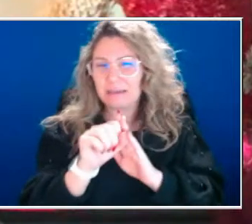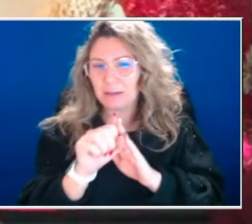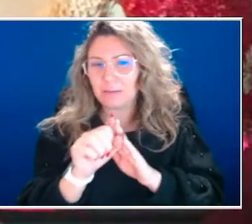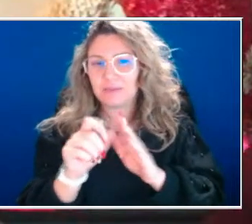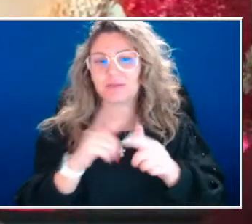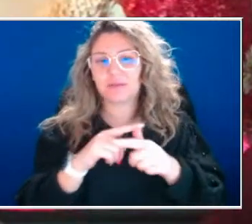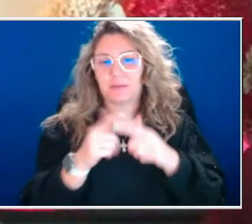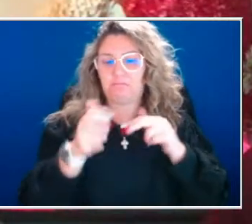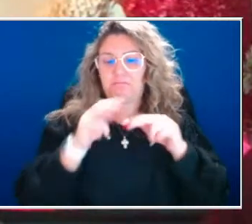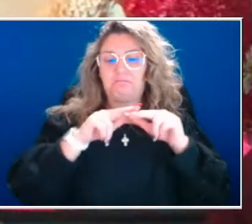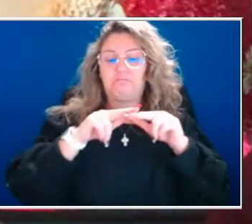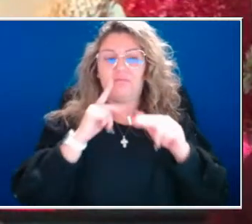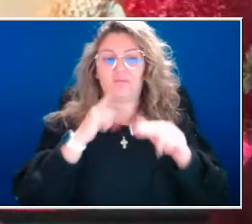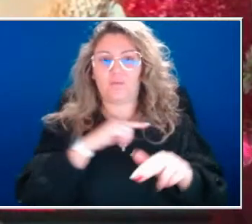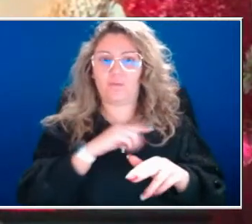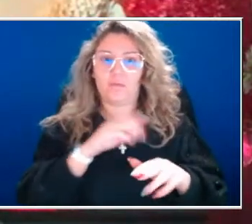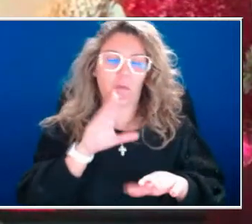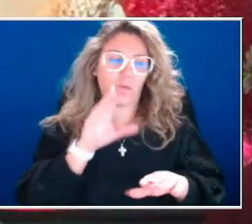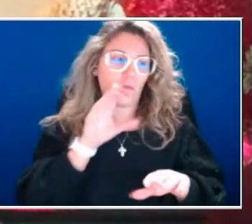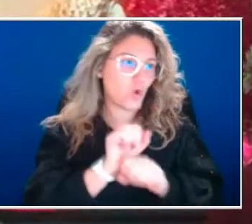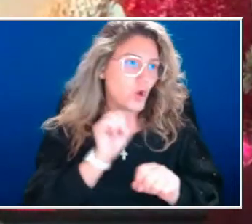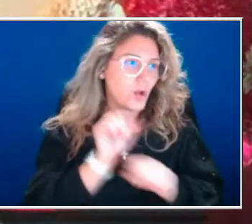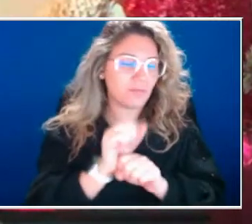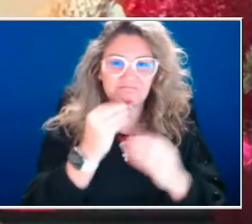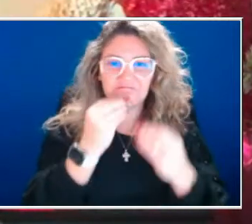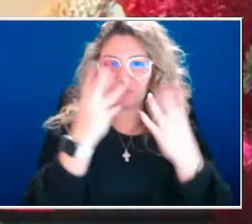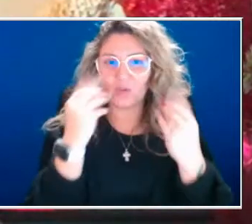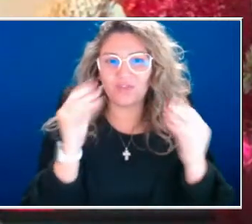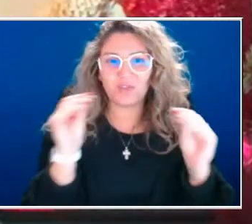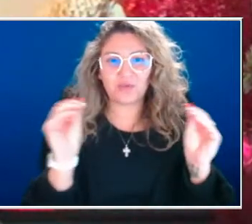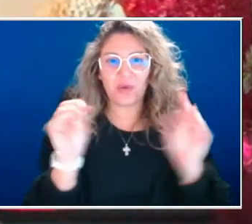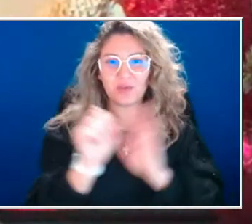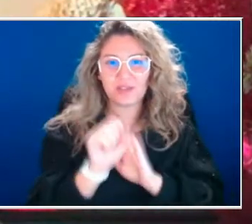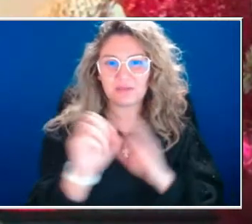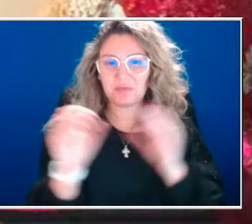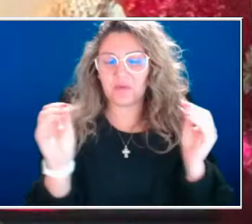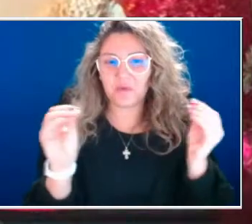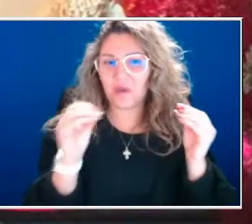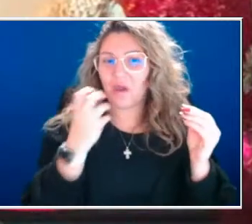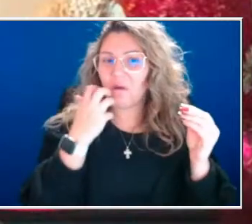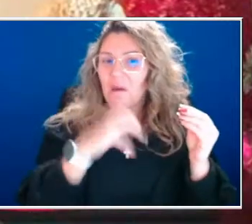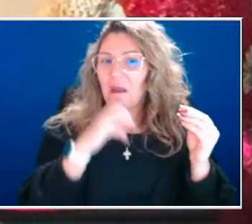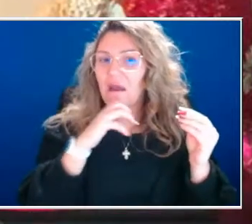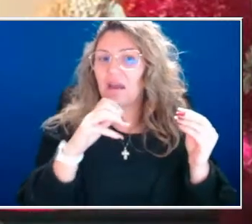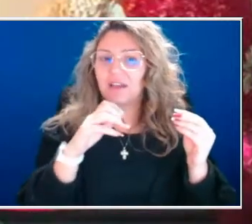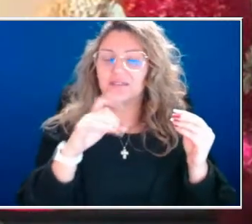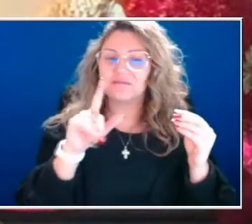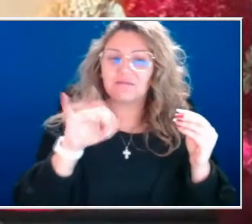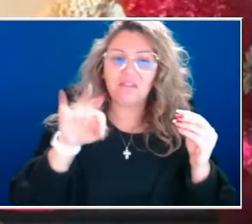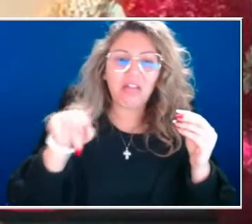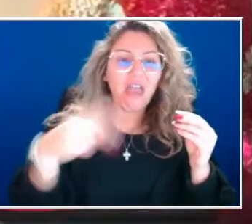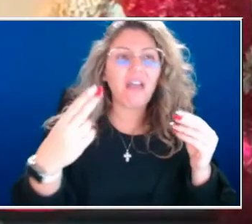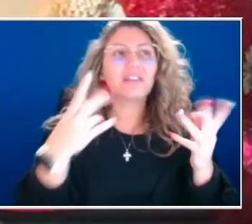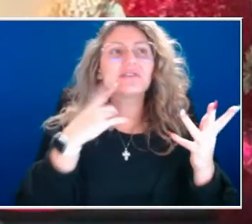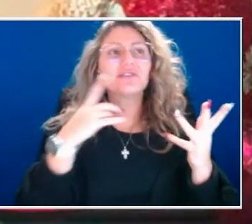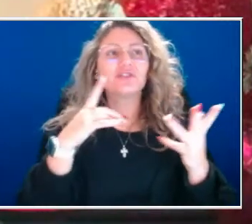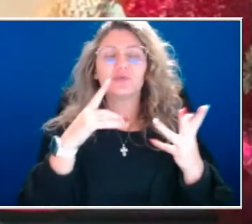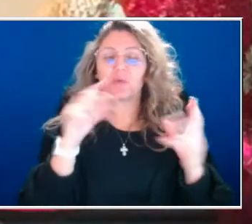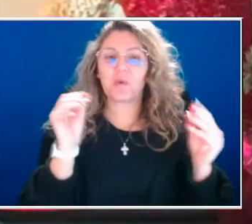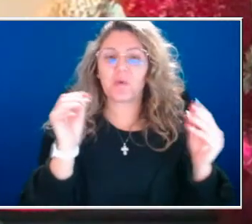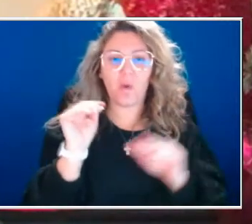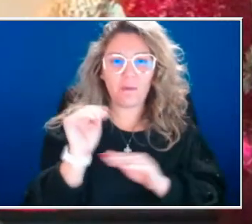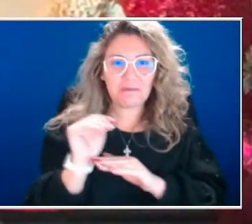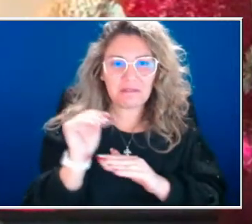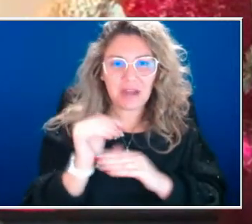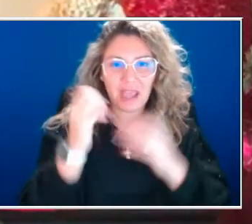working beautifully. I'm having no symptoms at all, no hot flashes, no irritability, no night sweats. It seems to